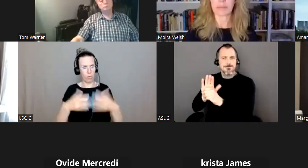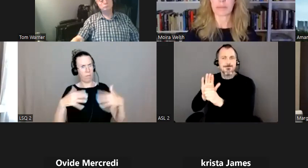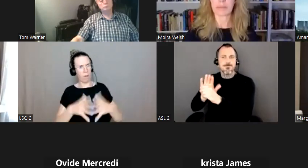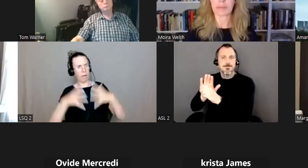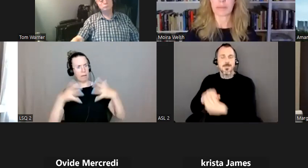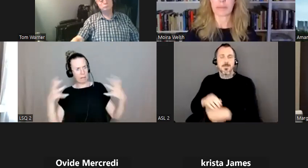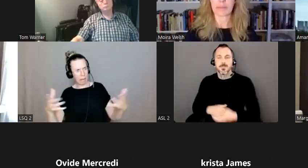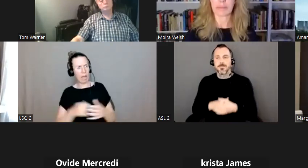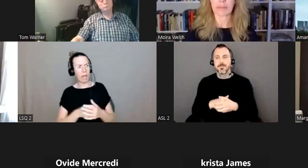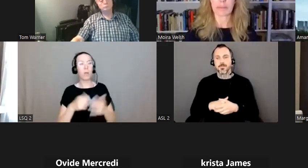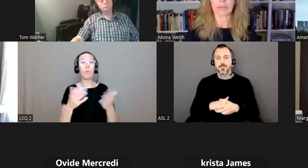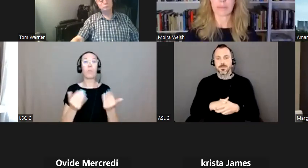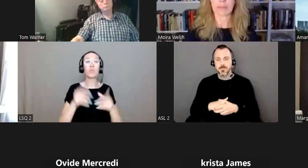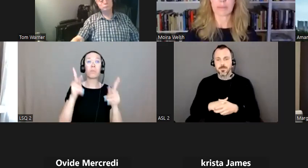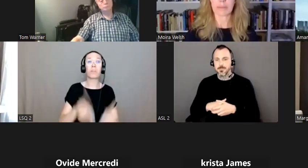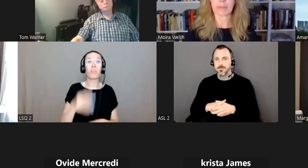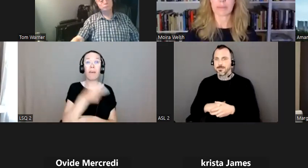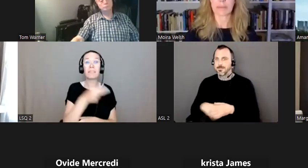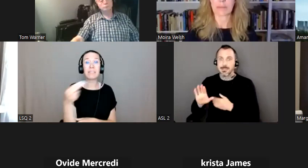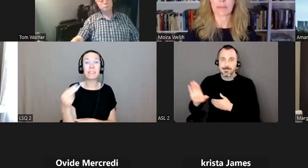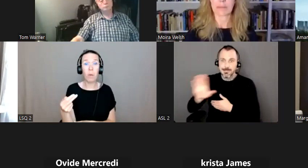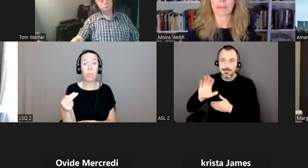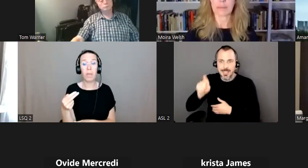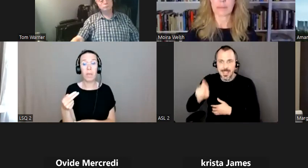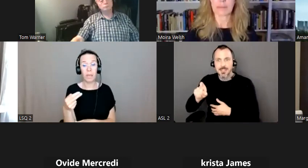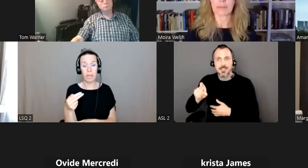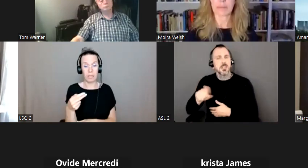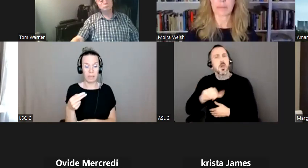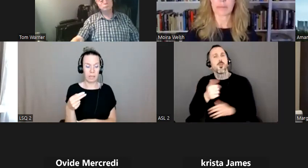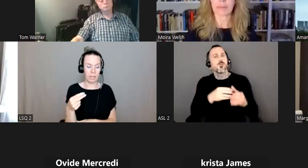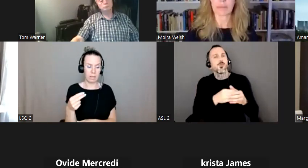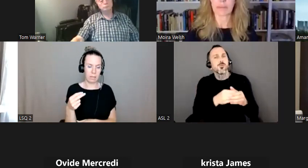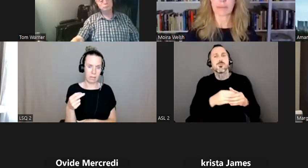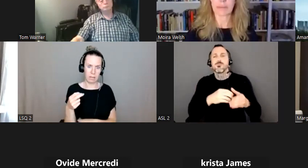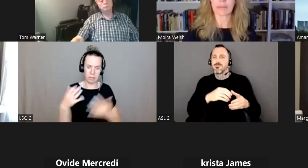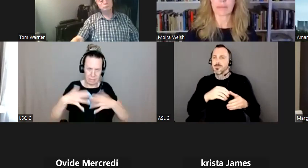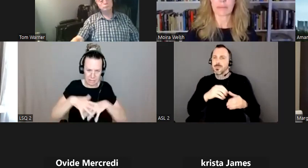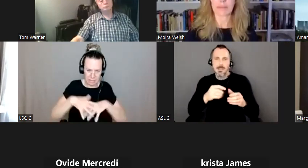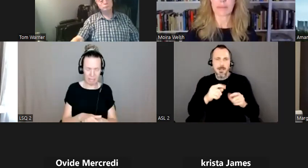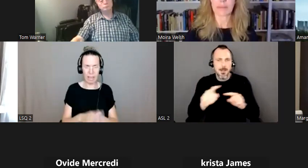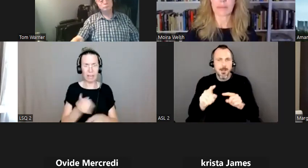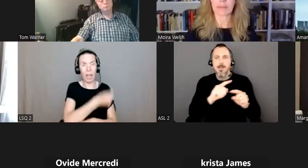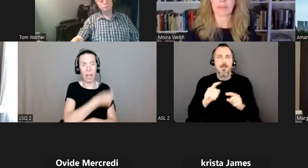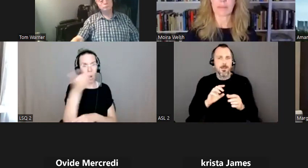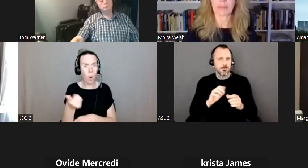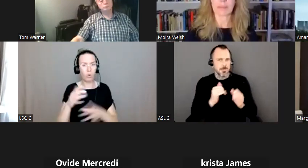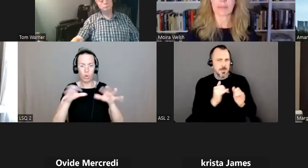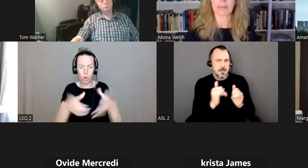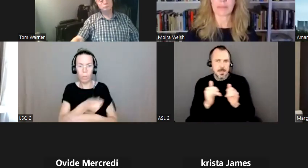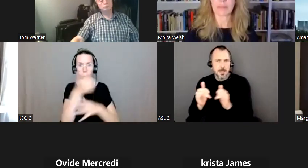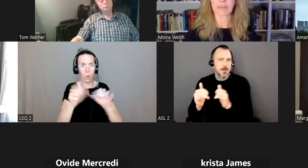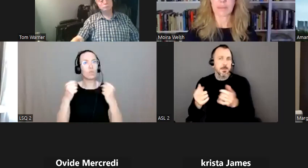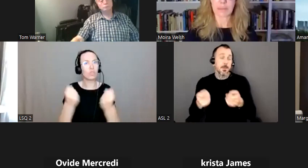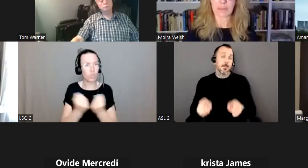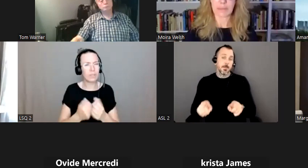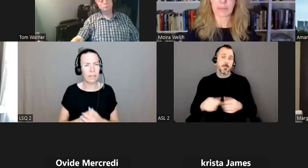many different groups and societies. We've just been celebrating this week the